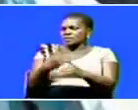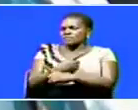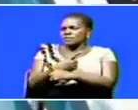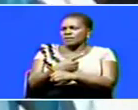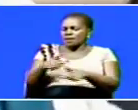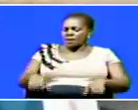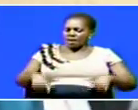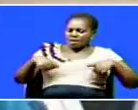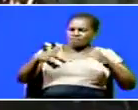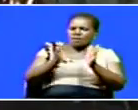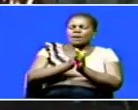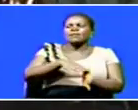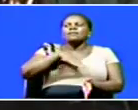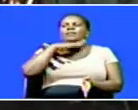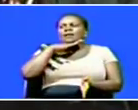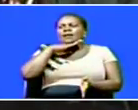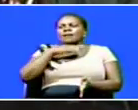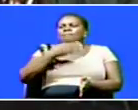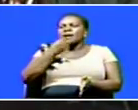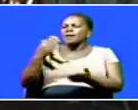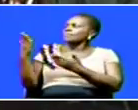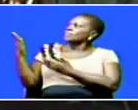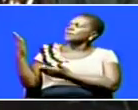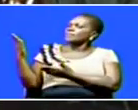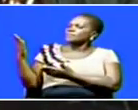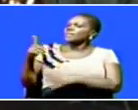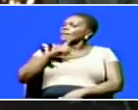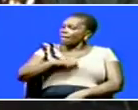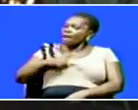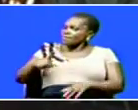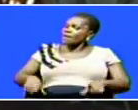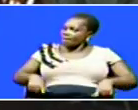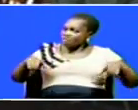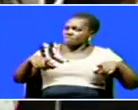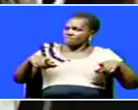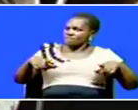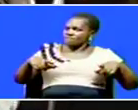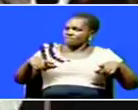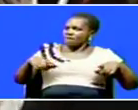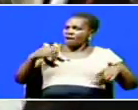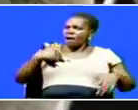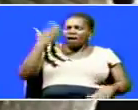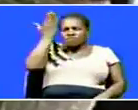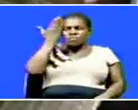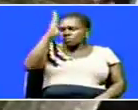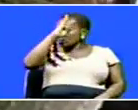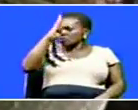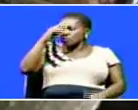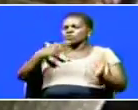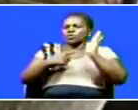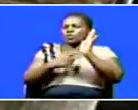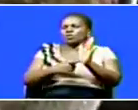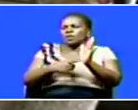between life and death. Mzee Baya is lucky to be alive, and he has the scars to show for it.